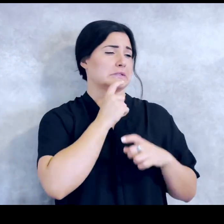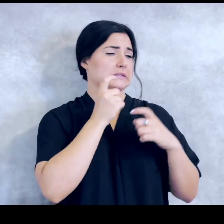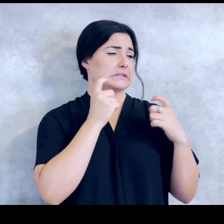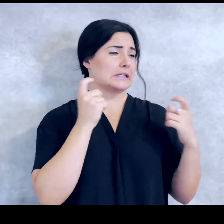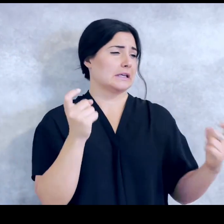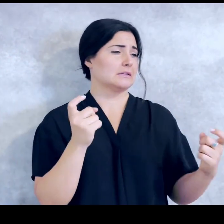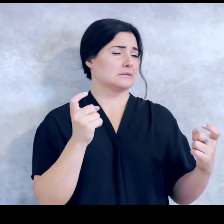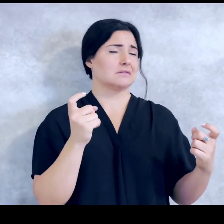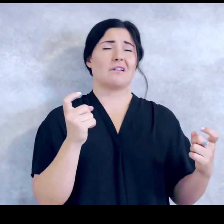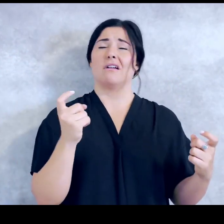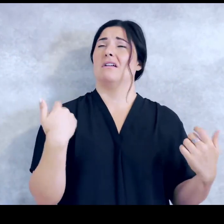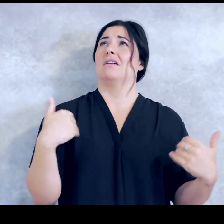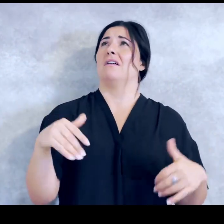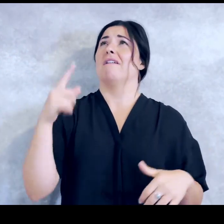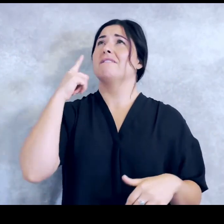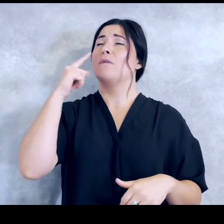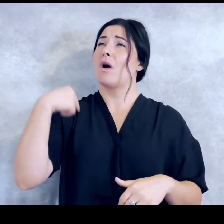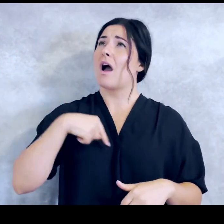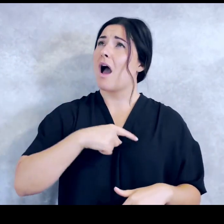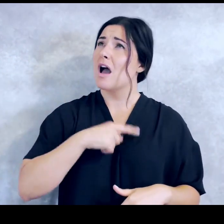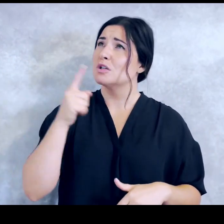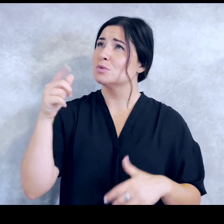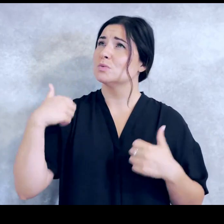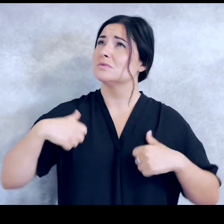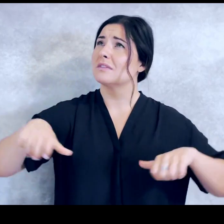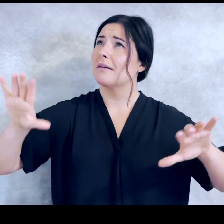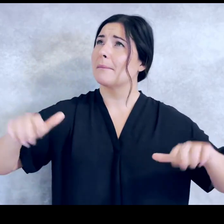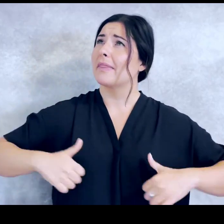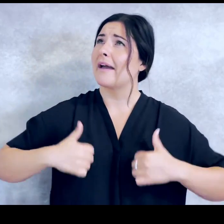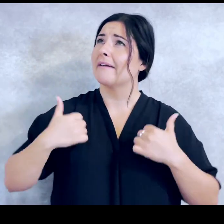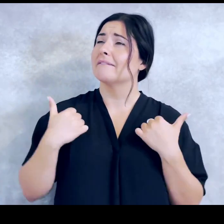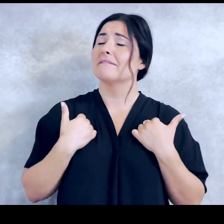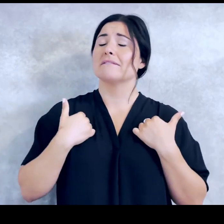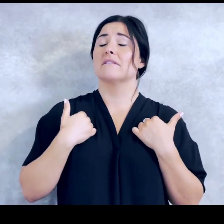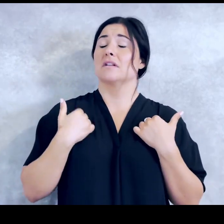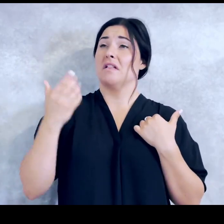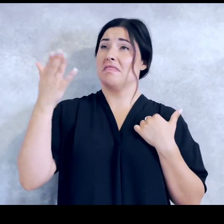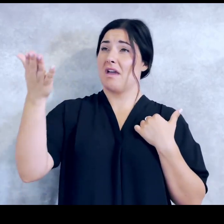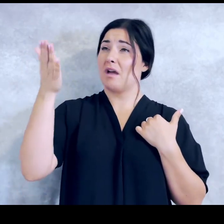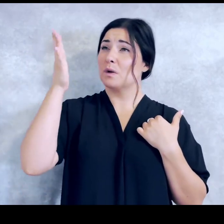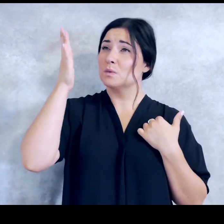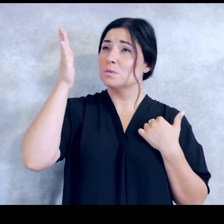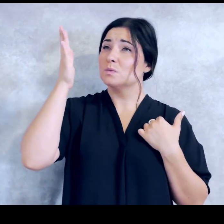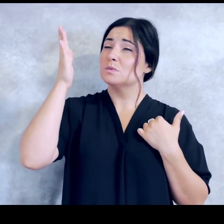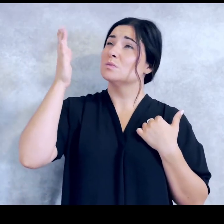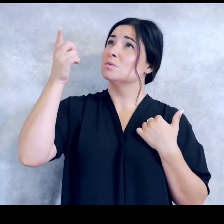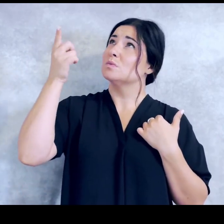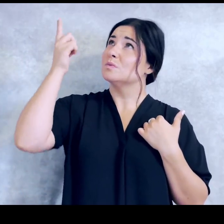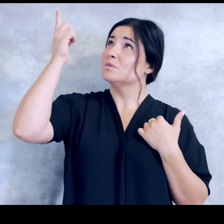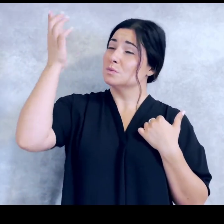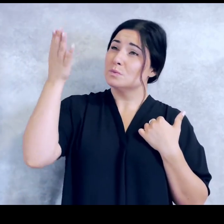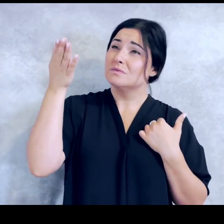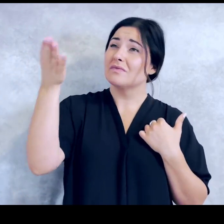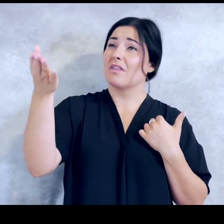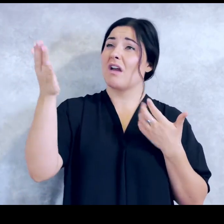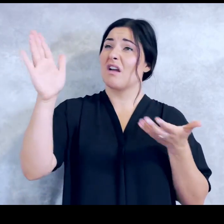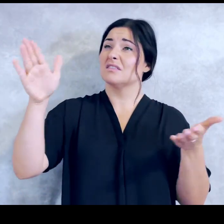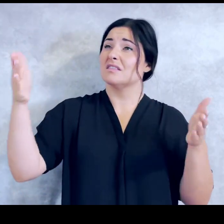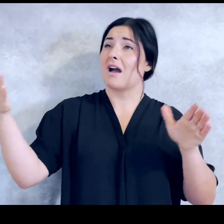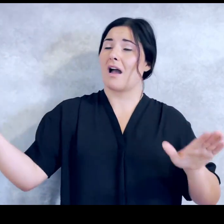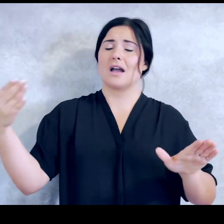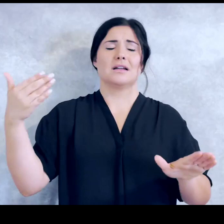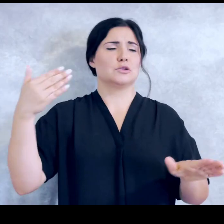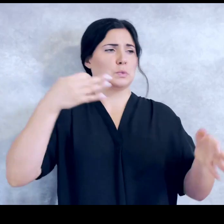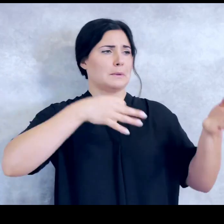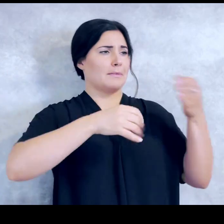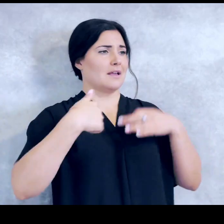place. God, you did it for us, but for the joy set before you, you endured that cross. We were that joy. You